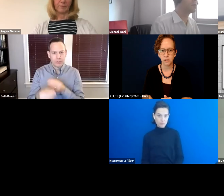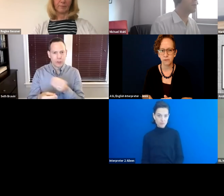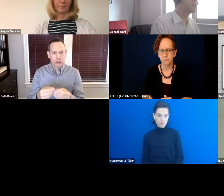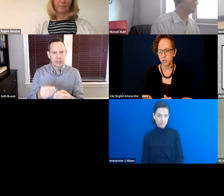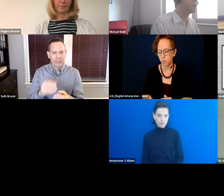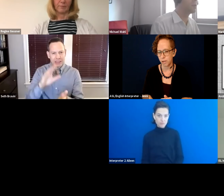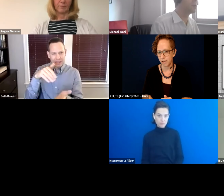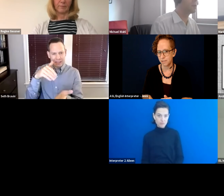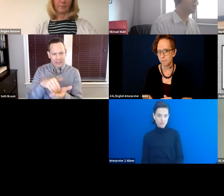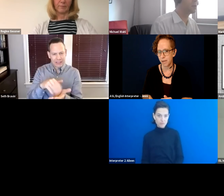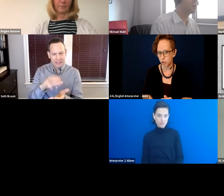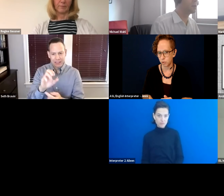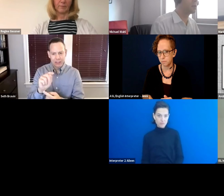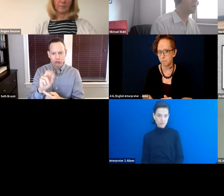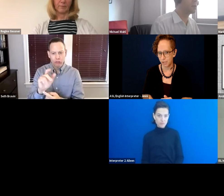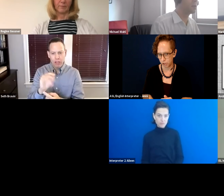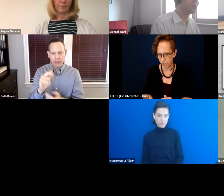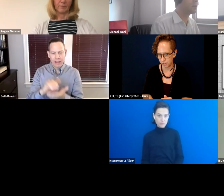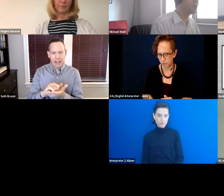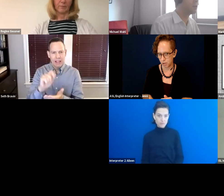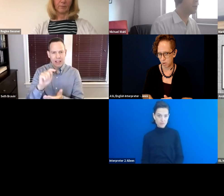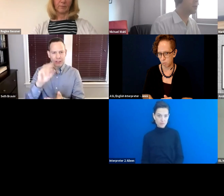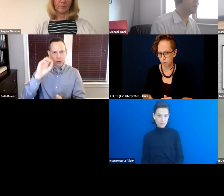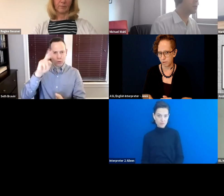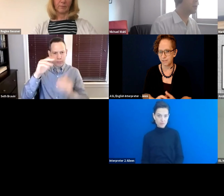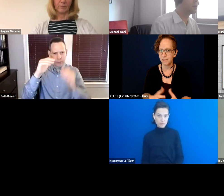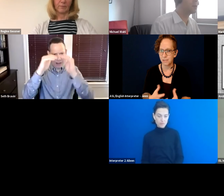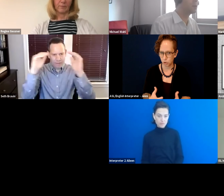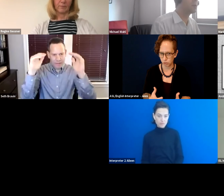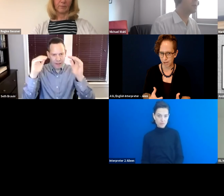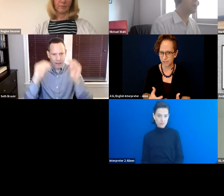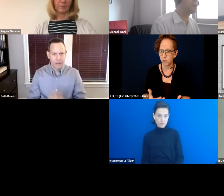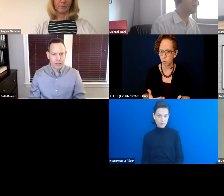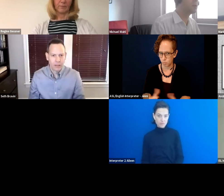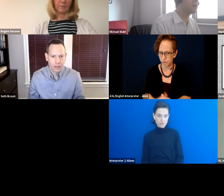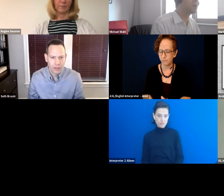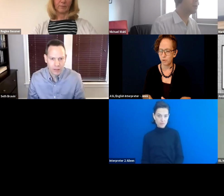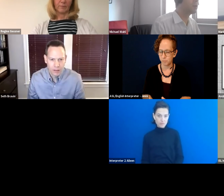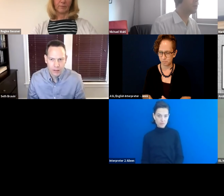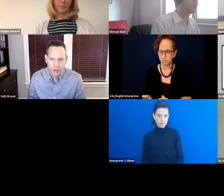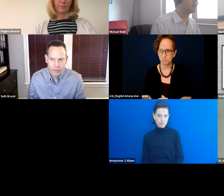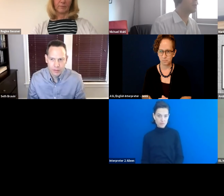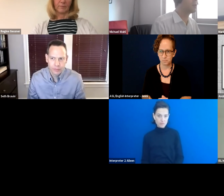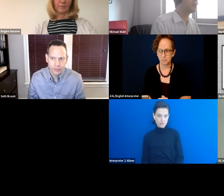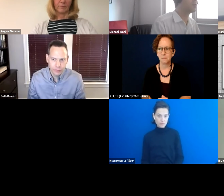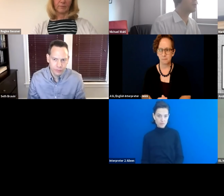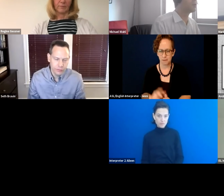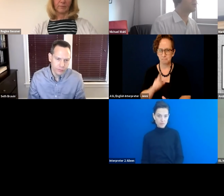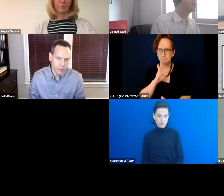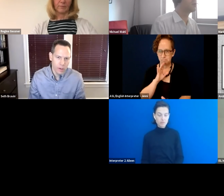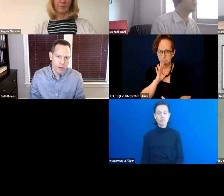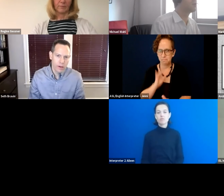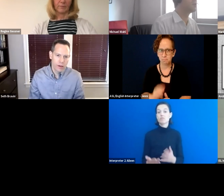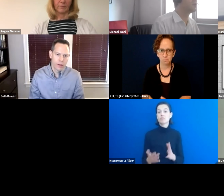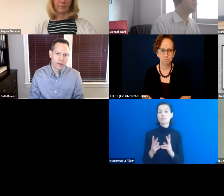the individualized manager's budget, where it's centralized at the corporate level. Ein ganz wichtiger